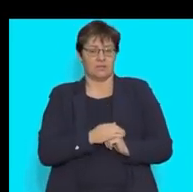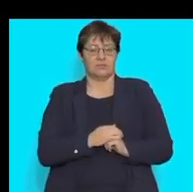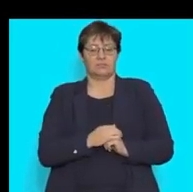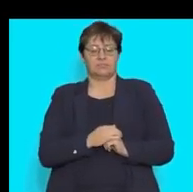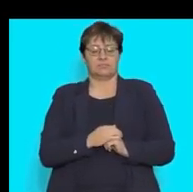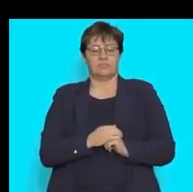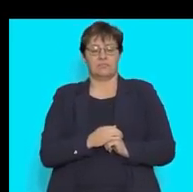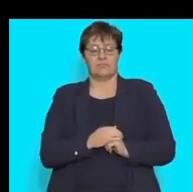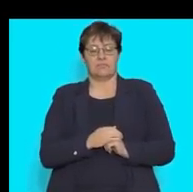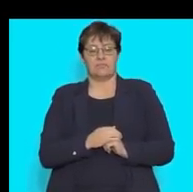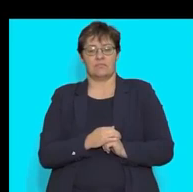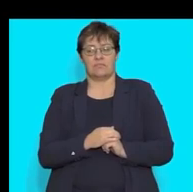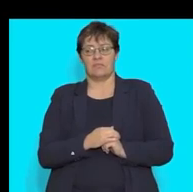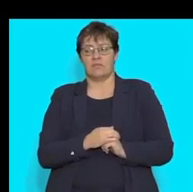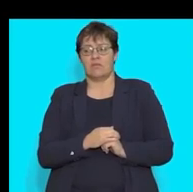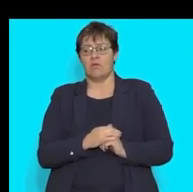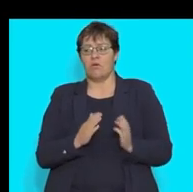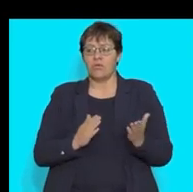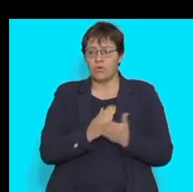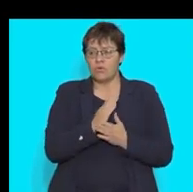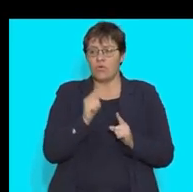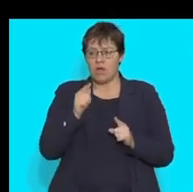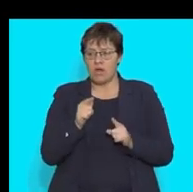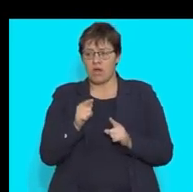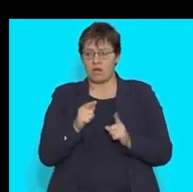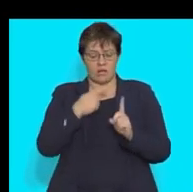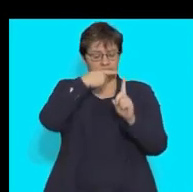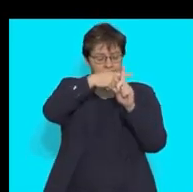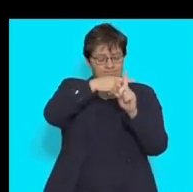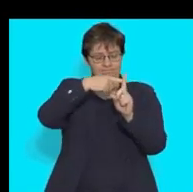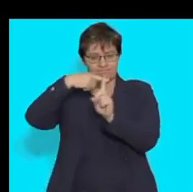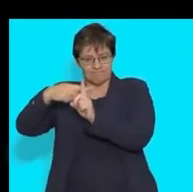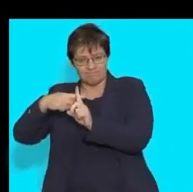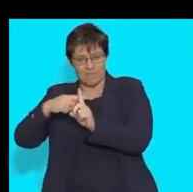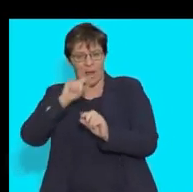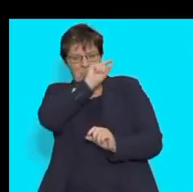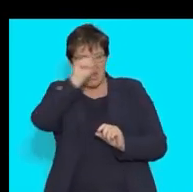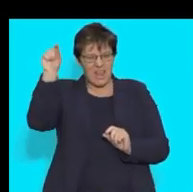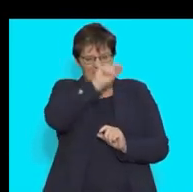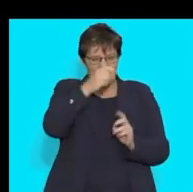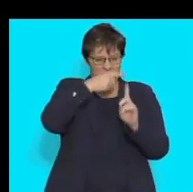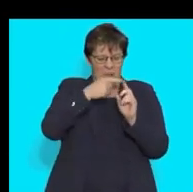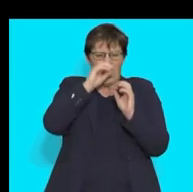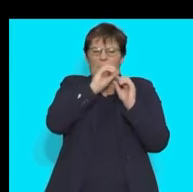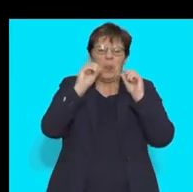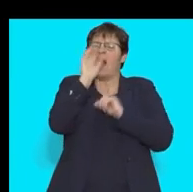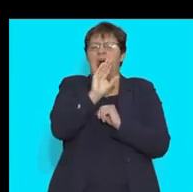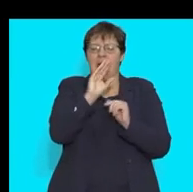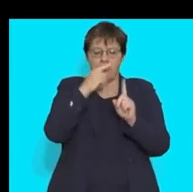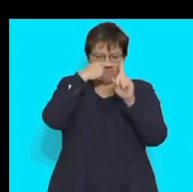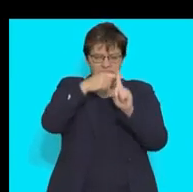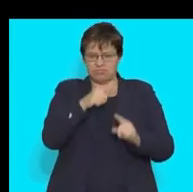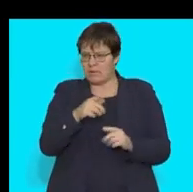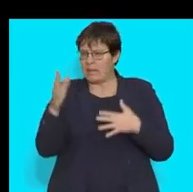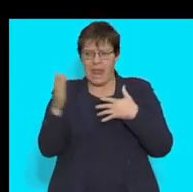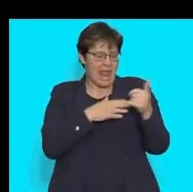some big lines. So they should be at the intersection of two of those big lines. And I've looked all the way along, and